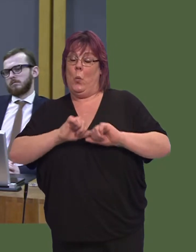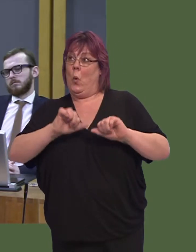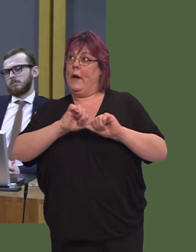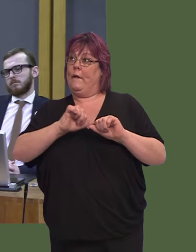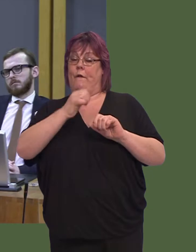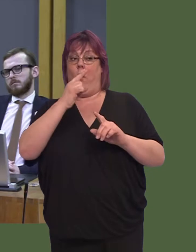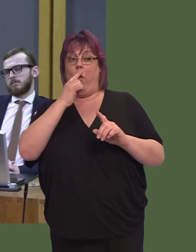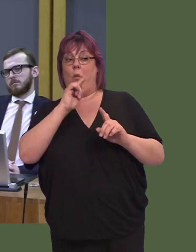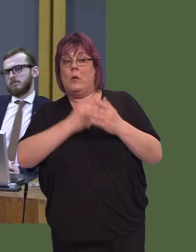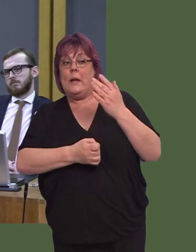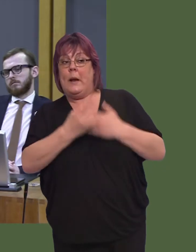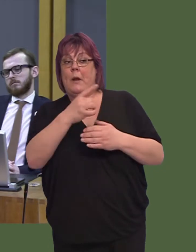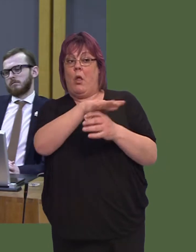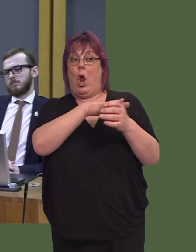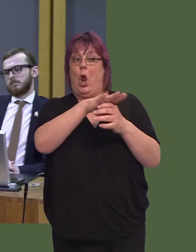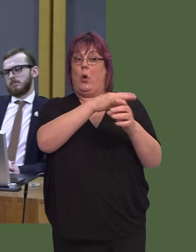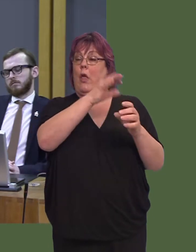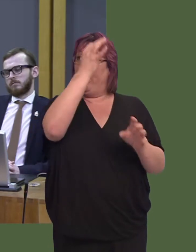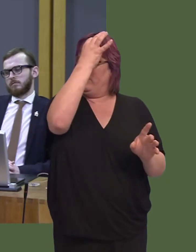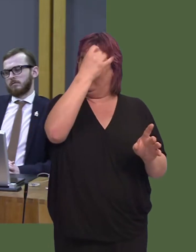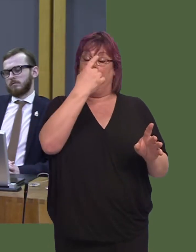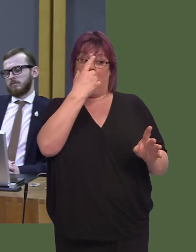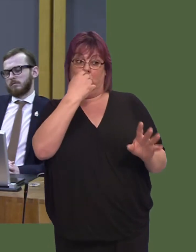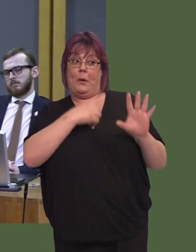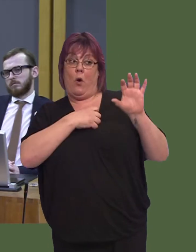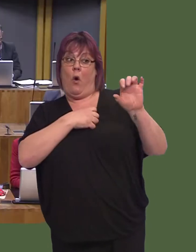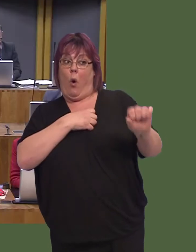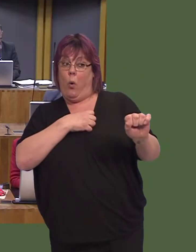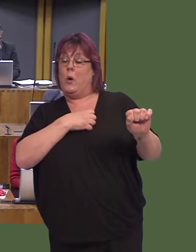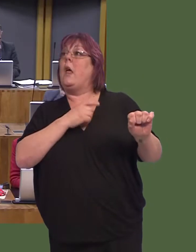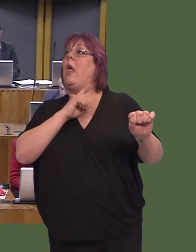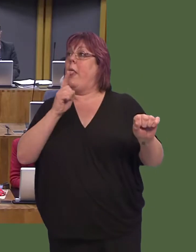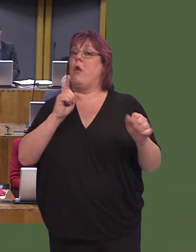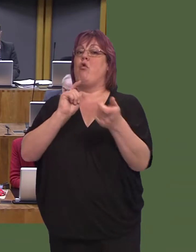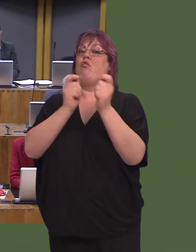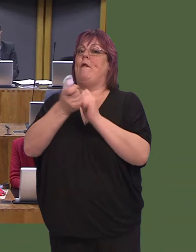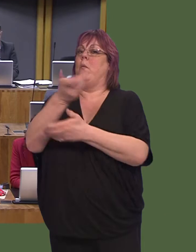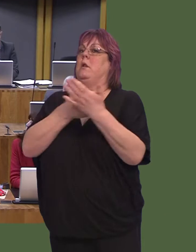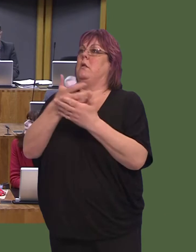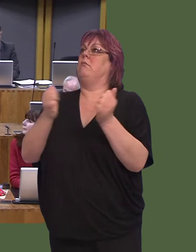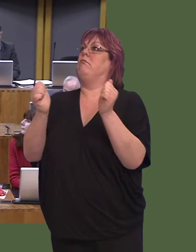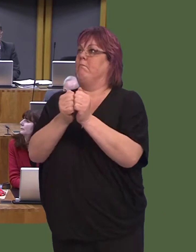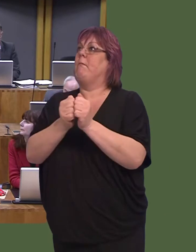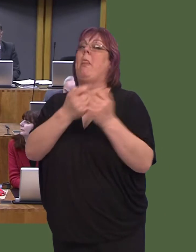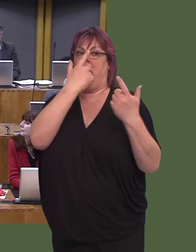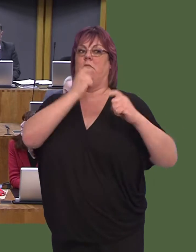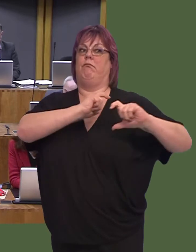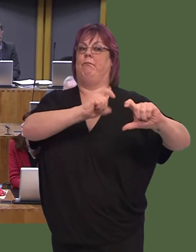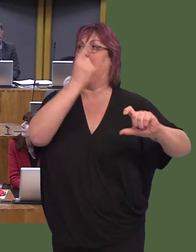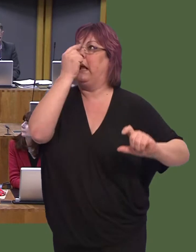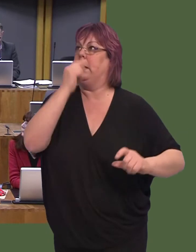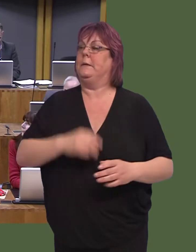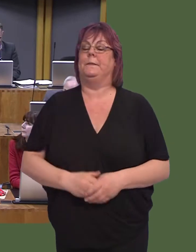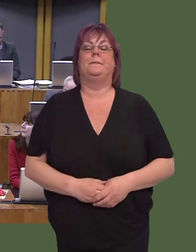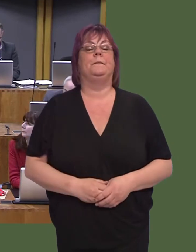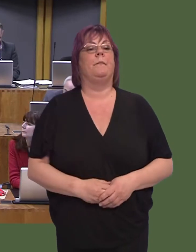for local authority, and therefore should it actually now be put on hold whilst the local authority reform is considered? Well, I mean, the consultation has